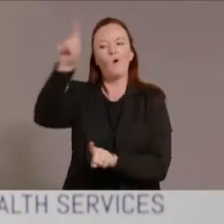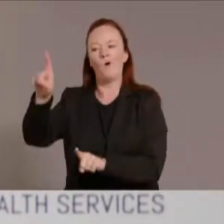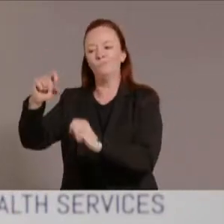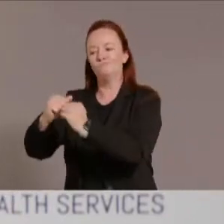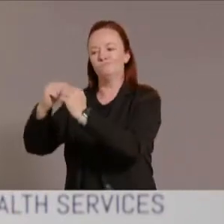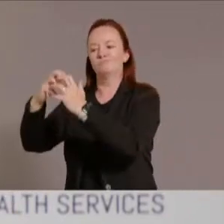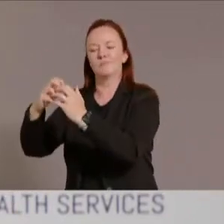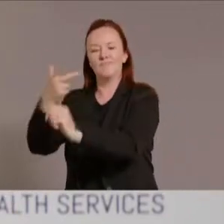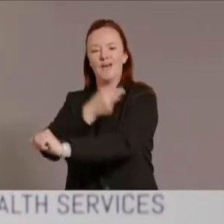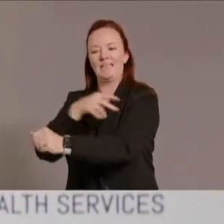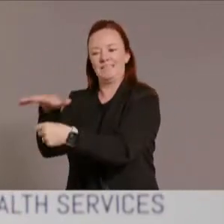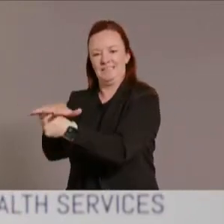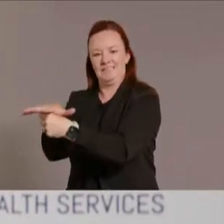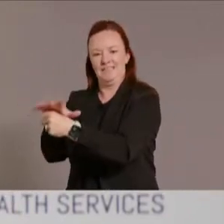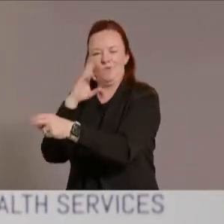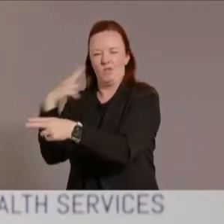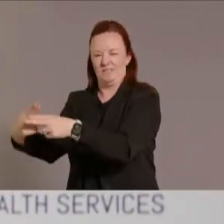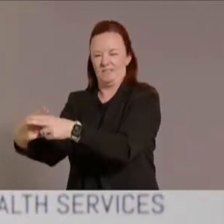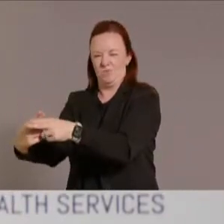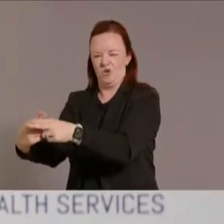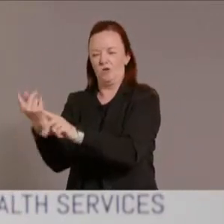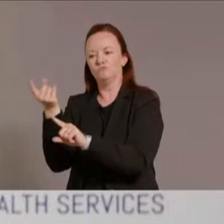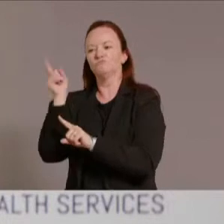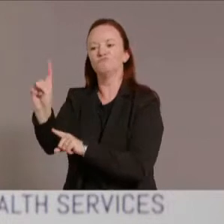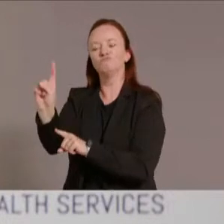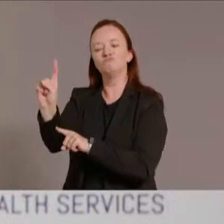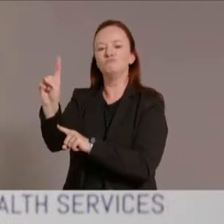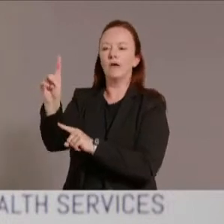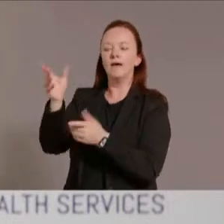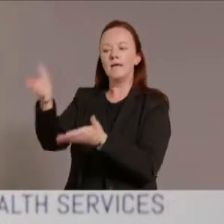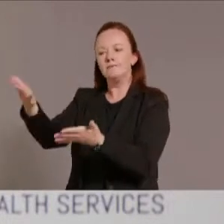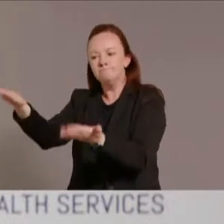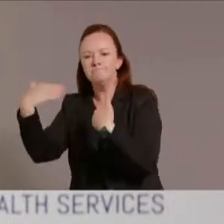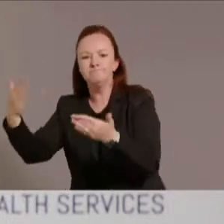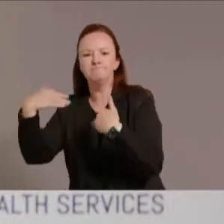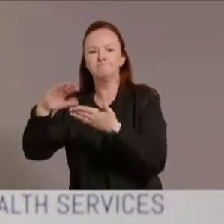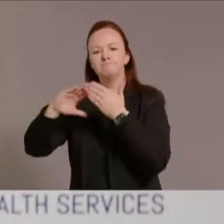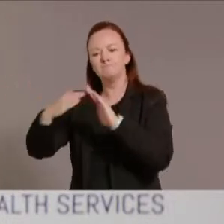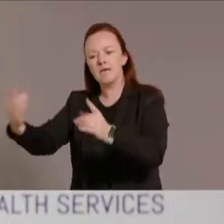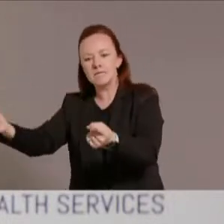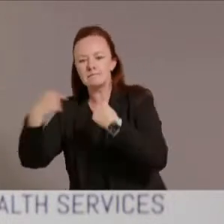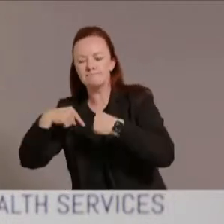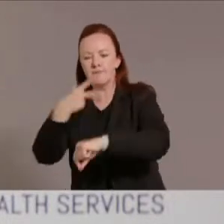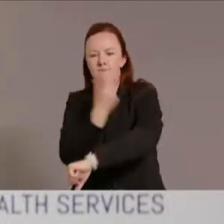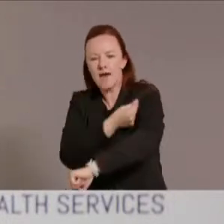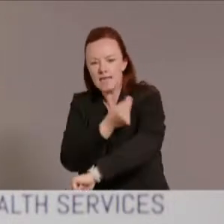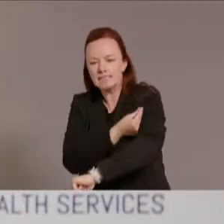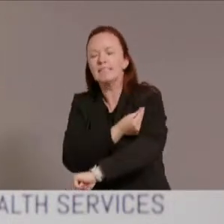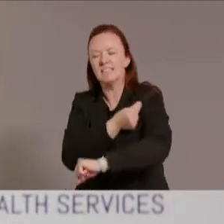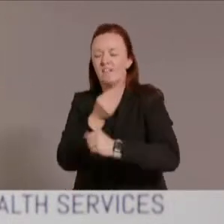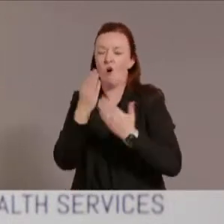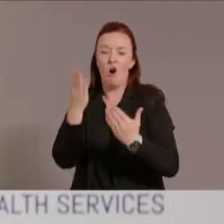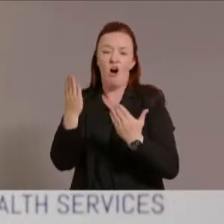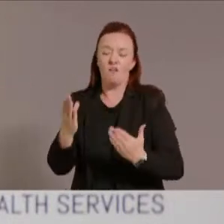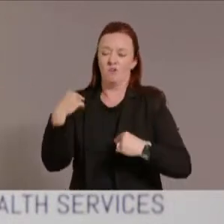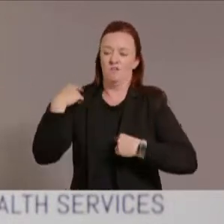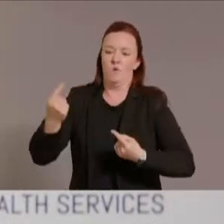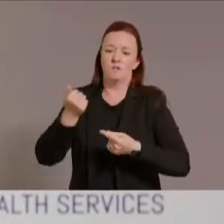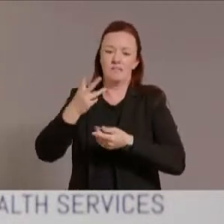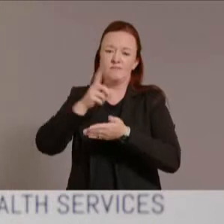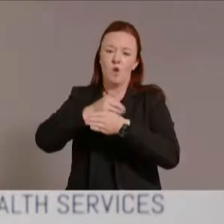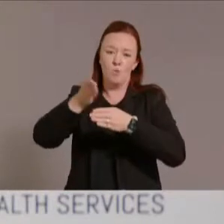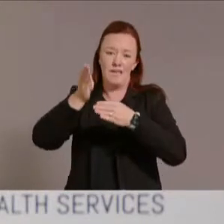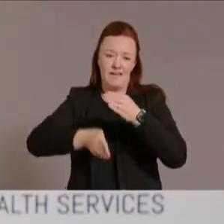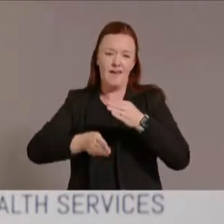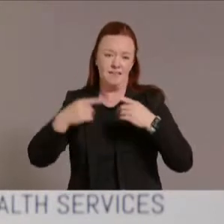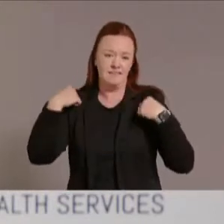Equality Health. They've been offering in the community vaccination events for the last few weekends, working with